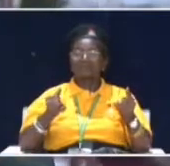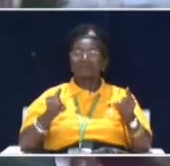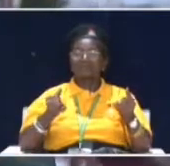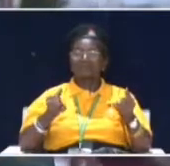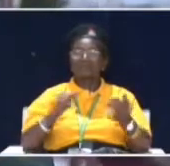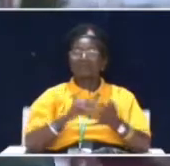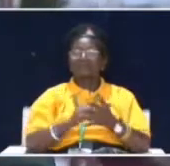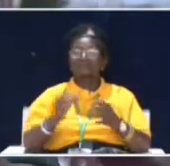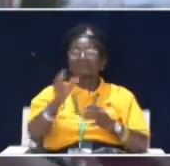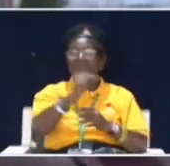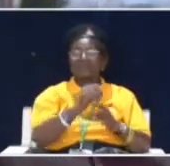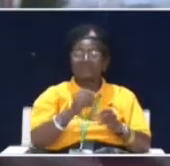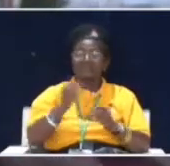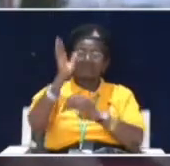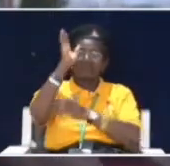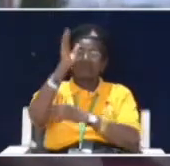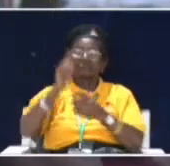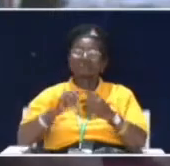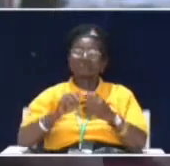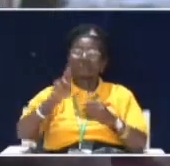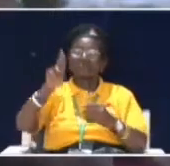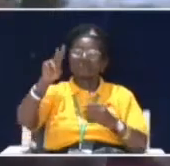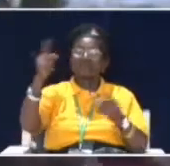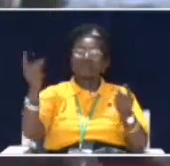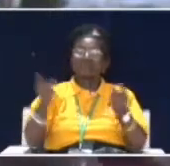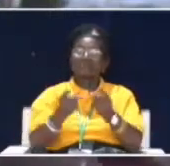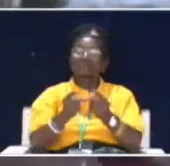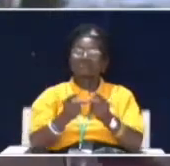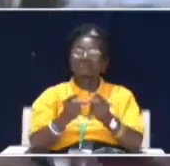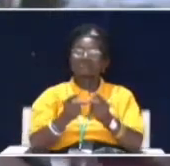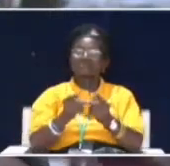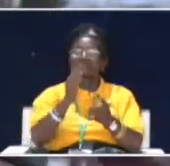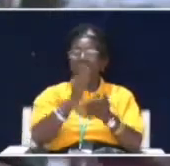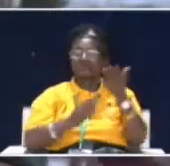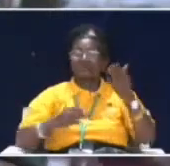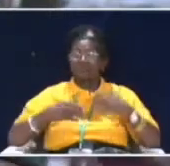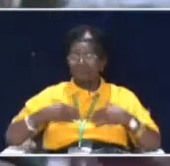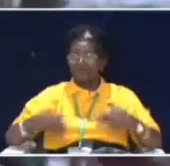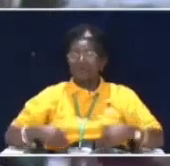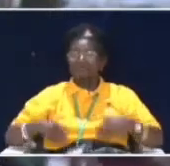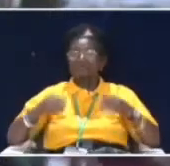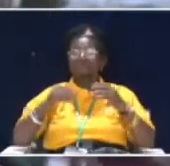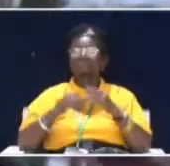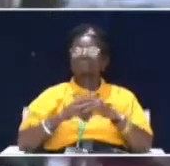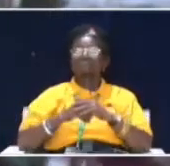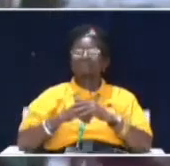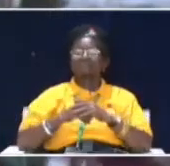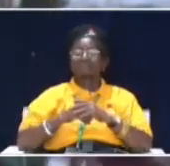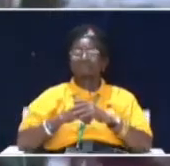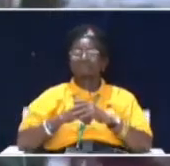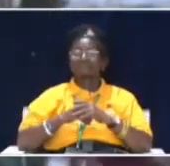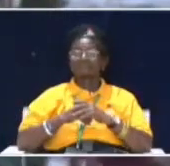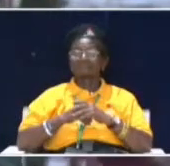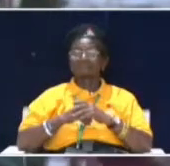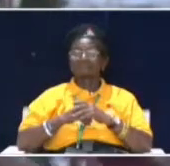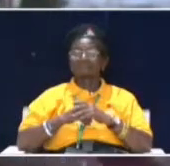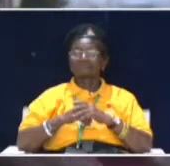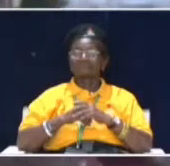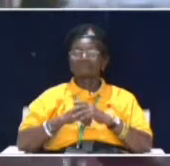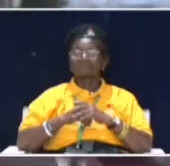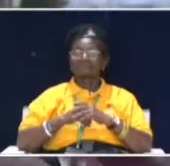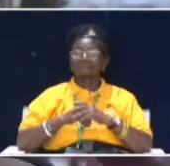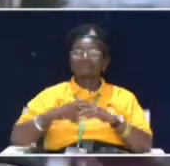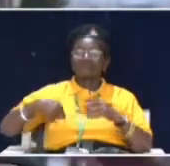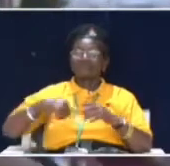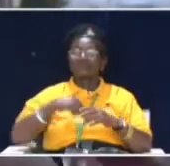It takes God to reposition somebody. Oh, Olorun nikan lo wa le sini nipo pada. We have